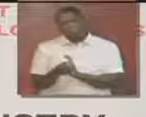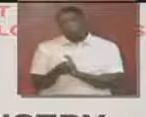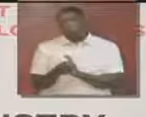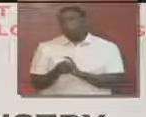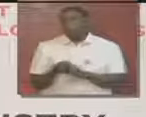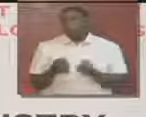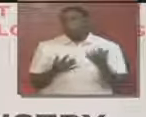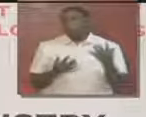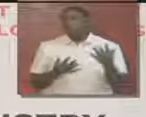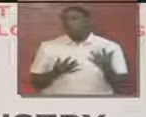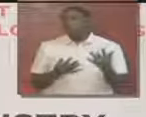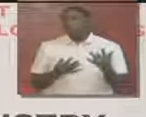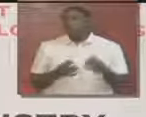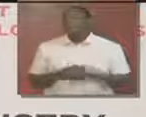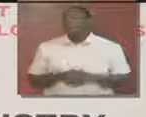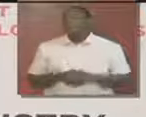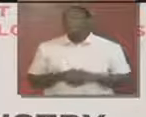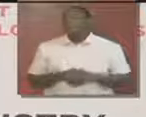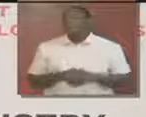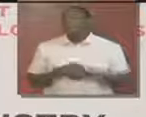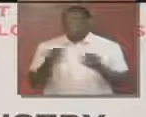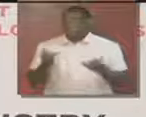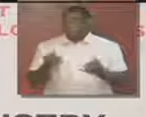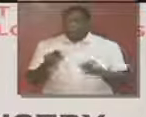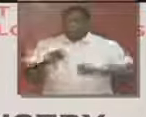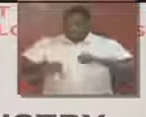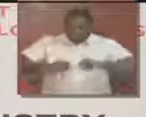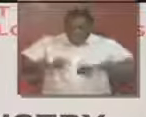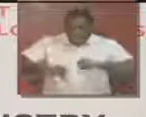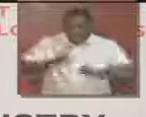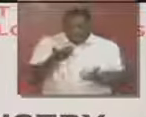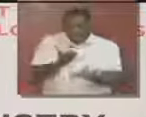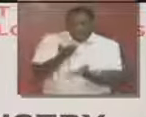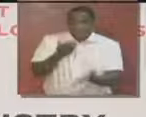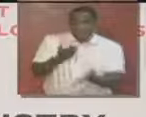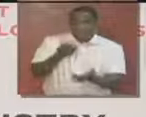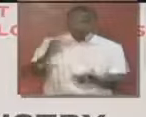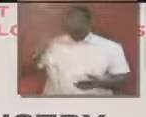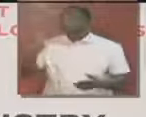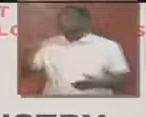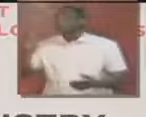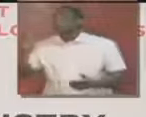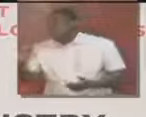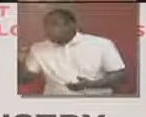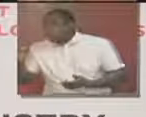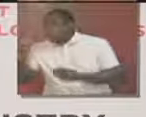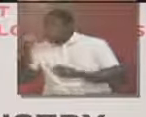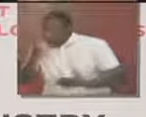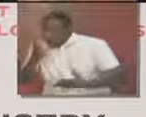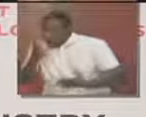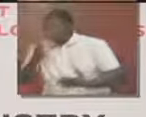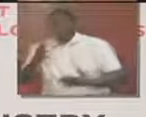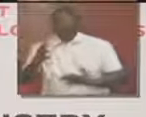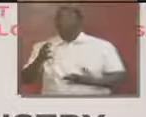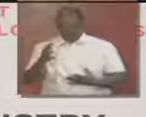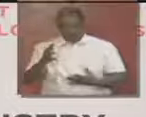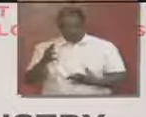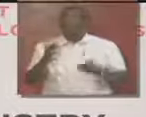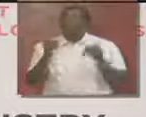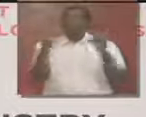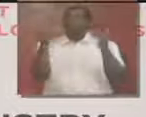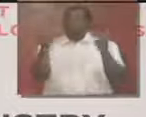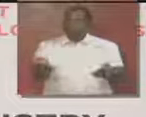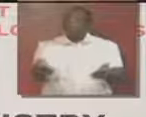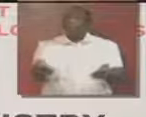current position, the current scientific evidence, the current consensus from the WHO is that the vaccination programs as